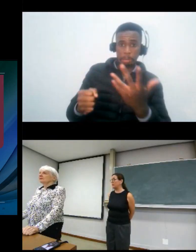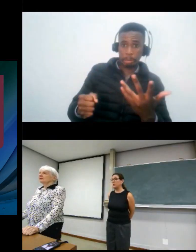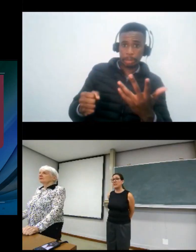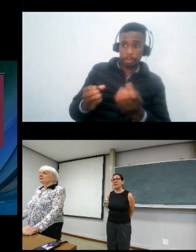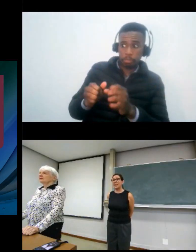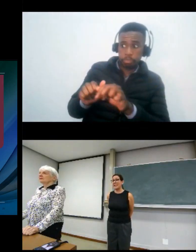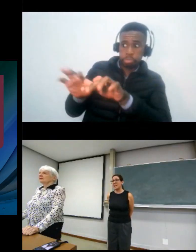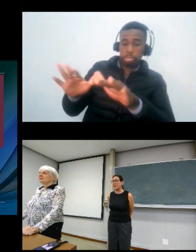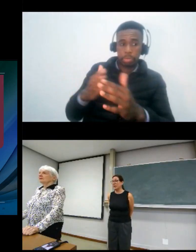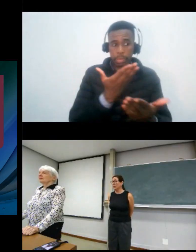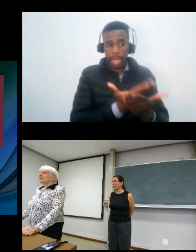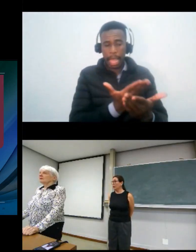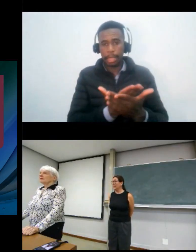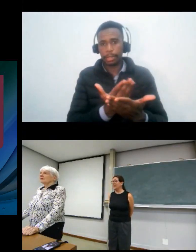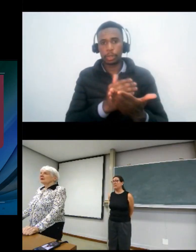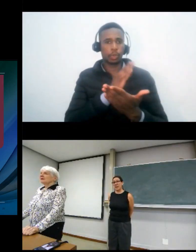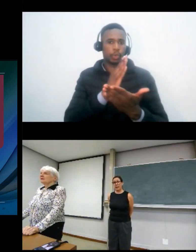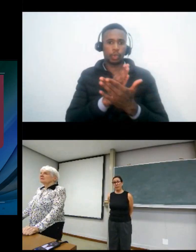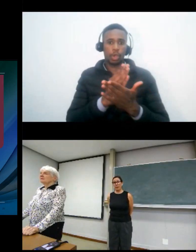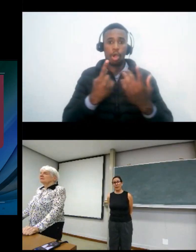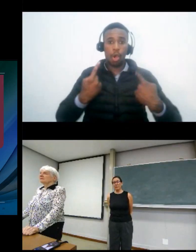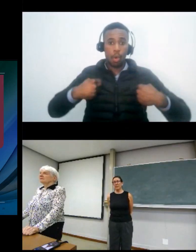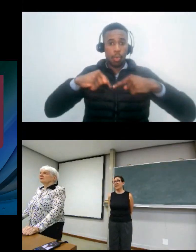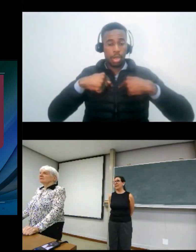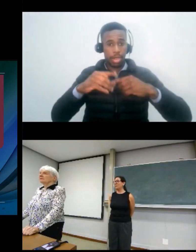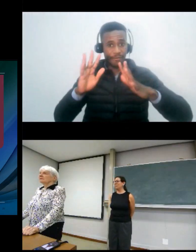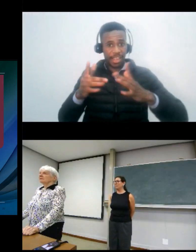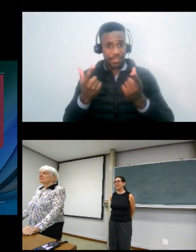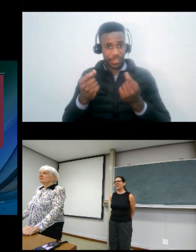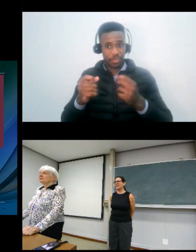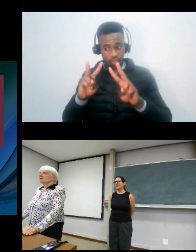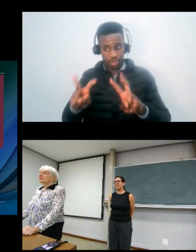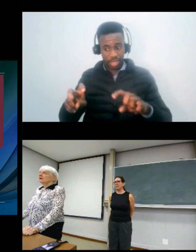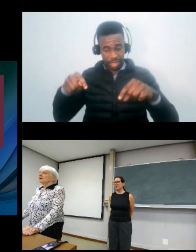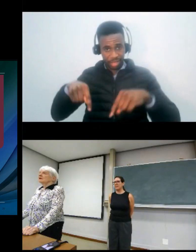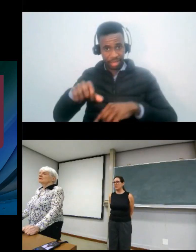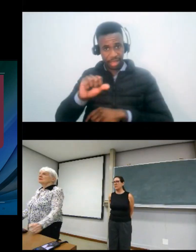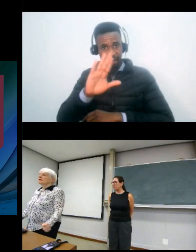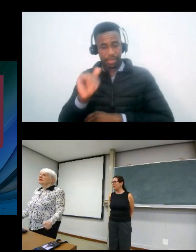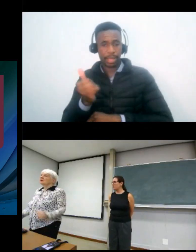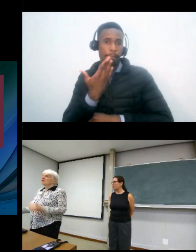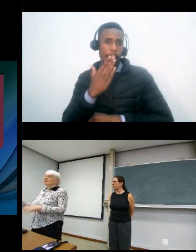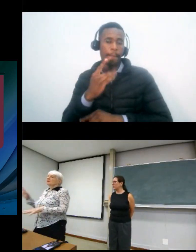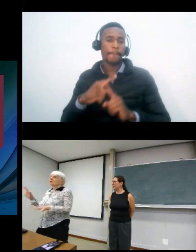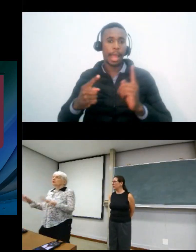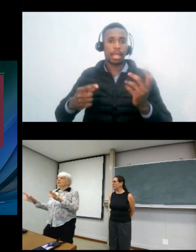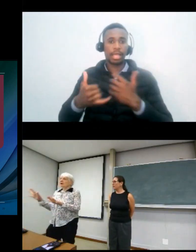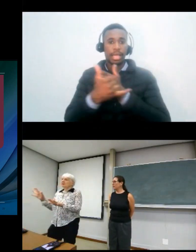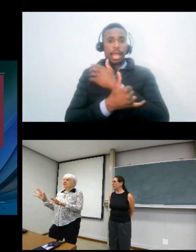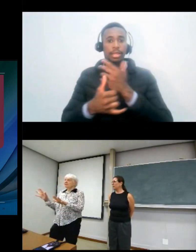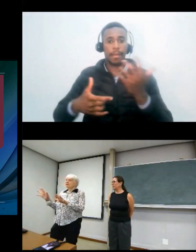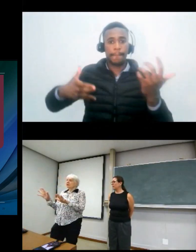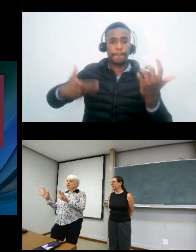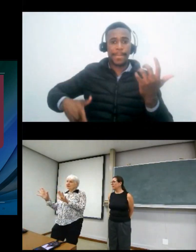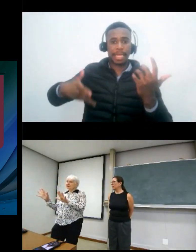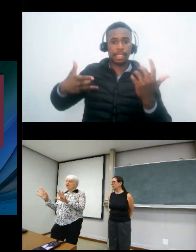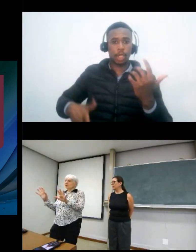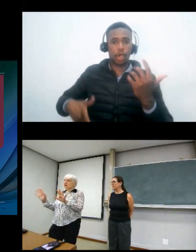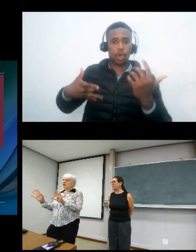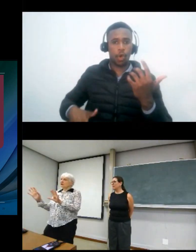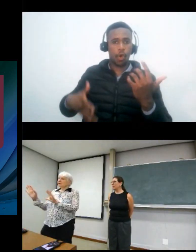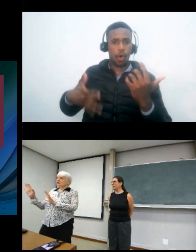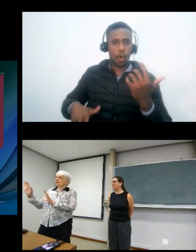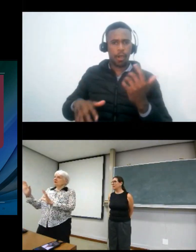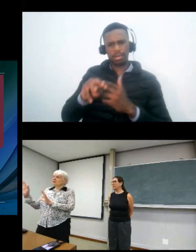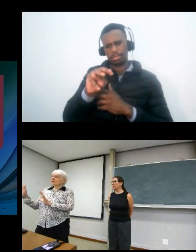aware of anyone who's done anything in South Africa, but it's a very interesting question. We will have hopefully